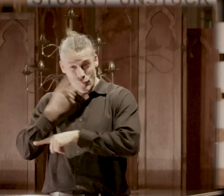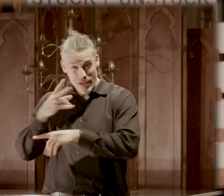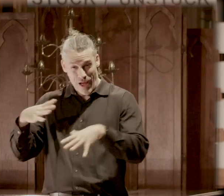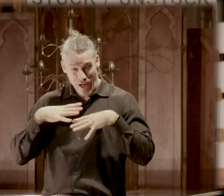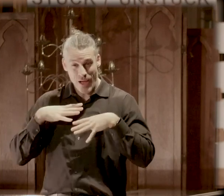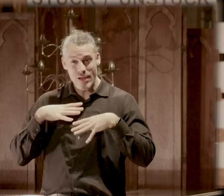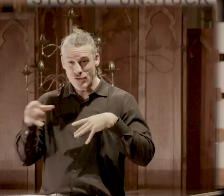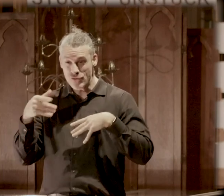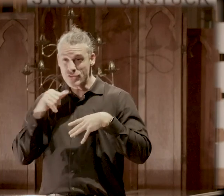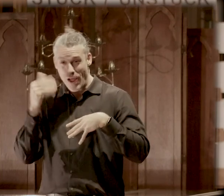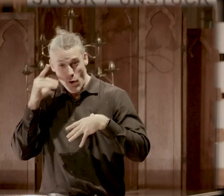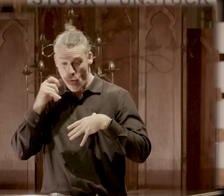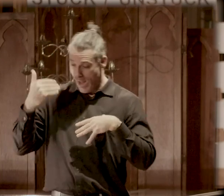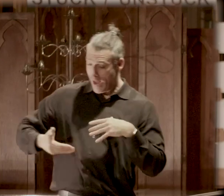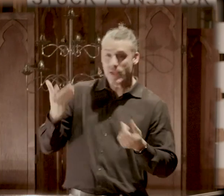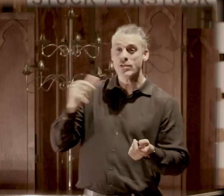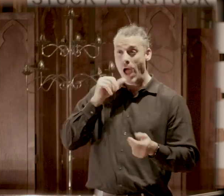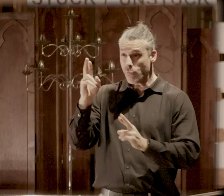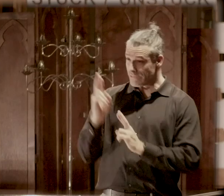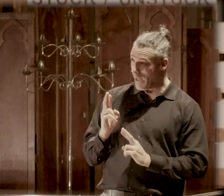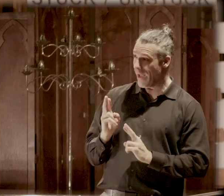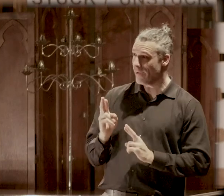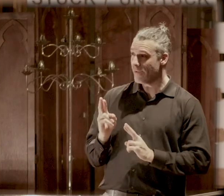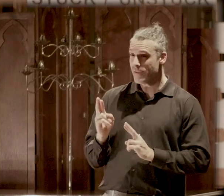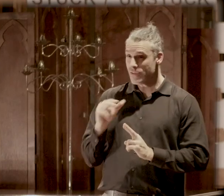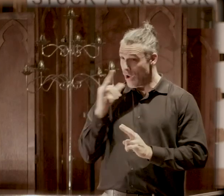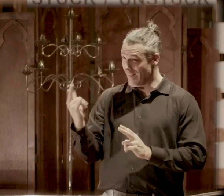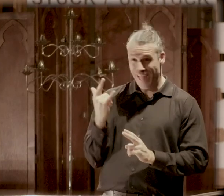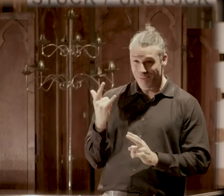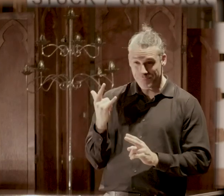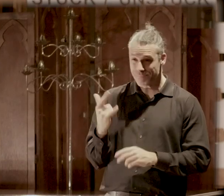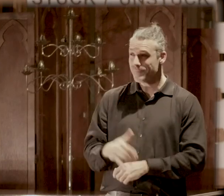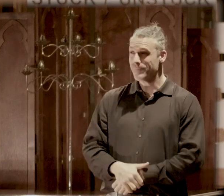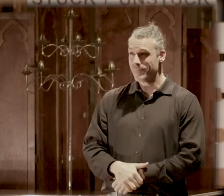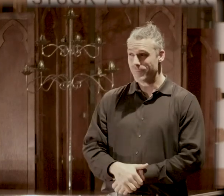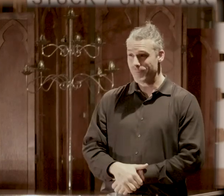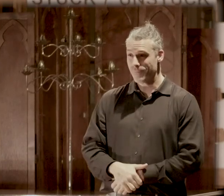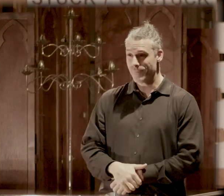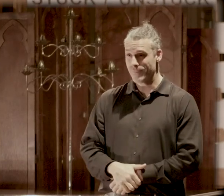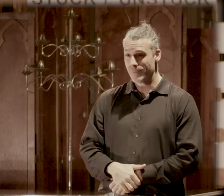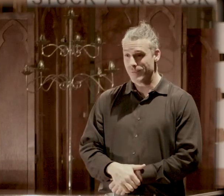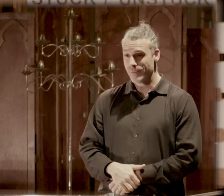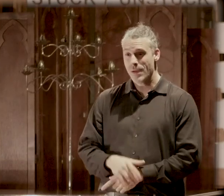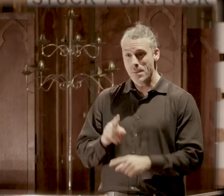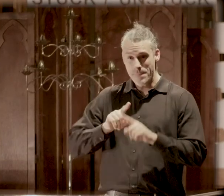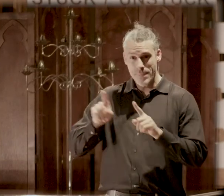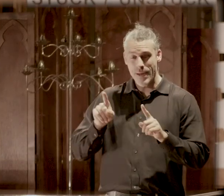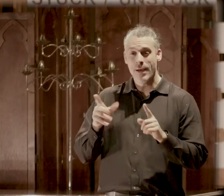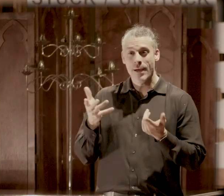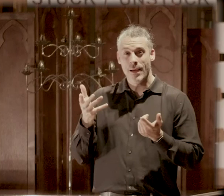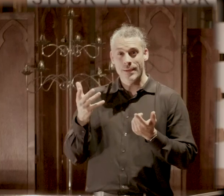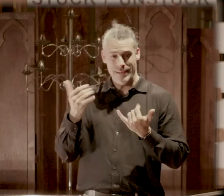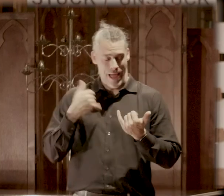2 days off? You don't know me, you don't respect me, you don't love me, and I'm starting to question